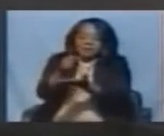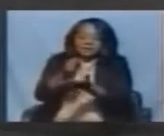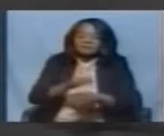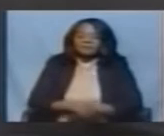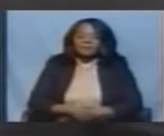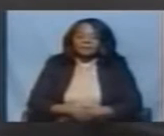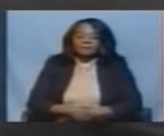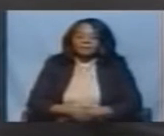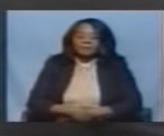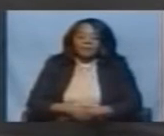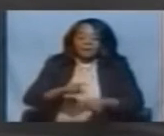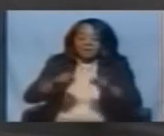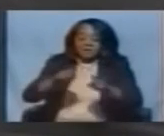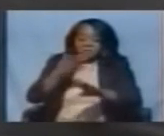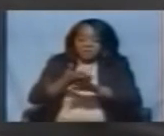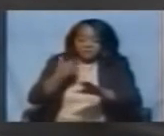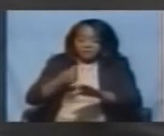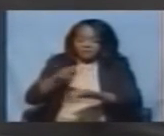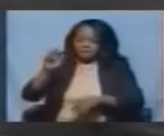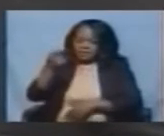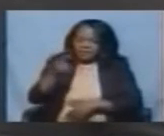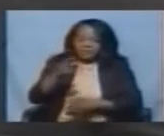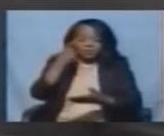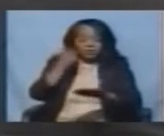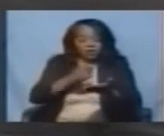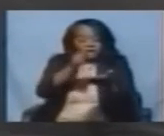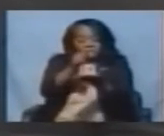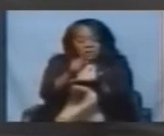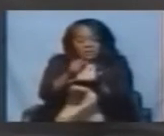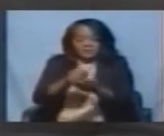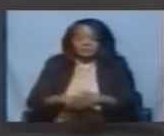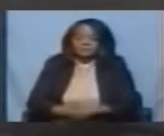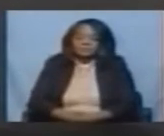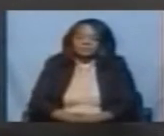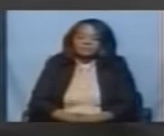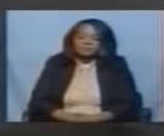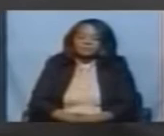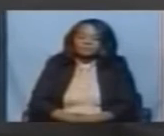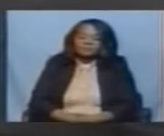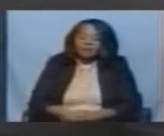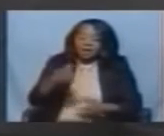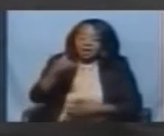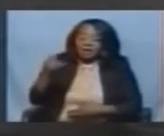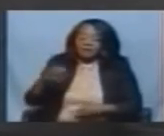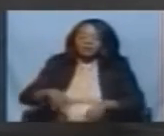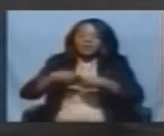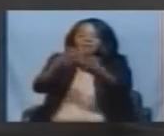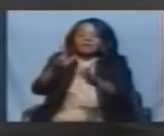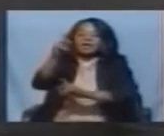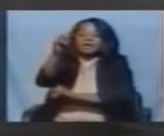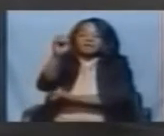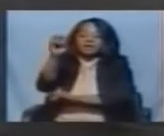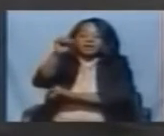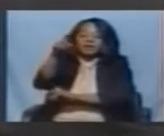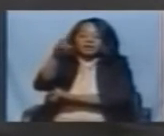that, you check the budget. You check the availability of funds. Okay? So the issues of us giving out tenders before you check